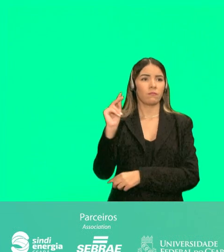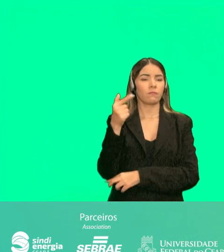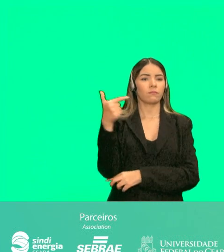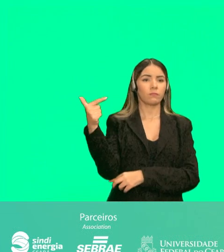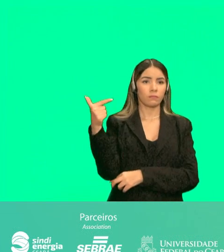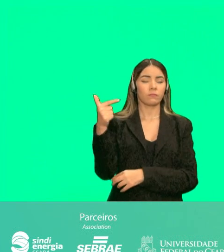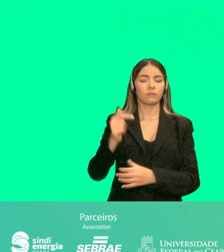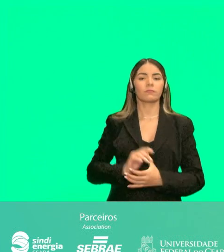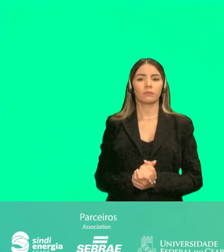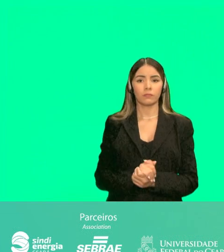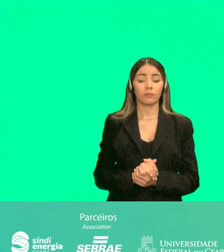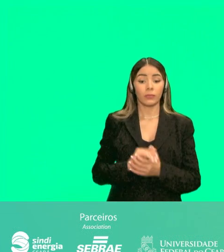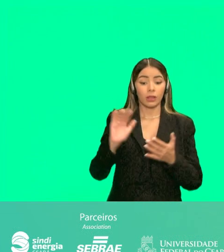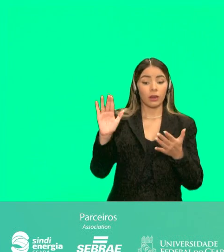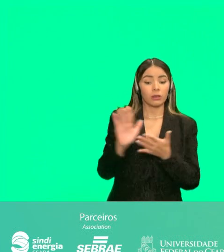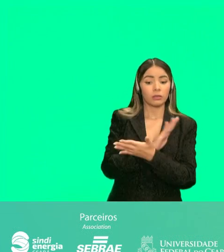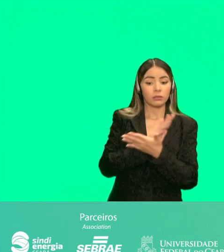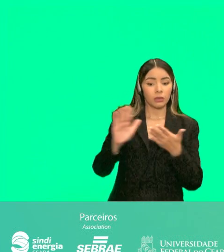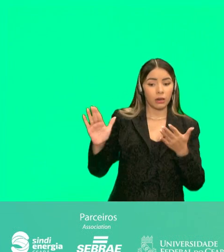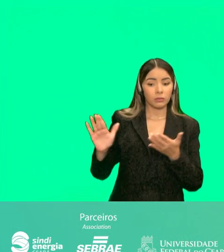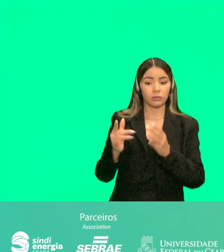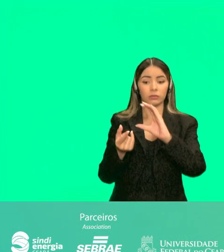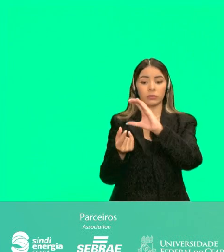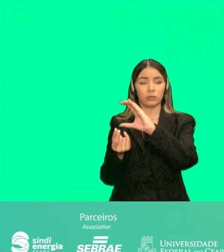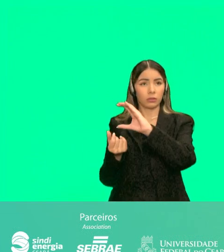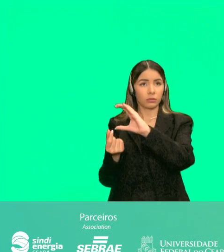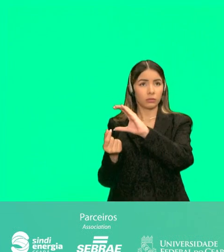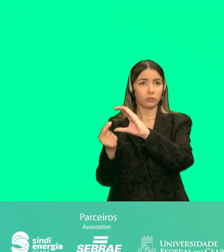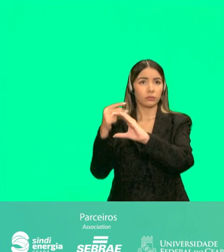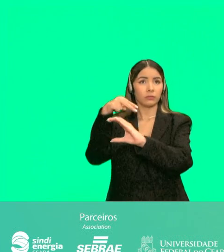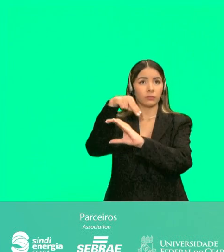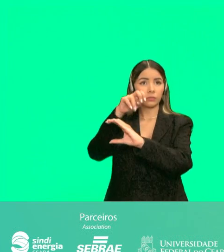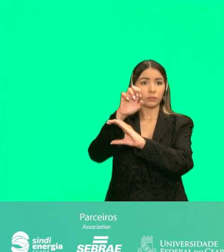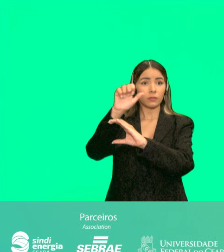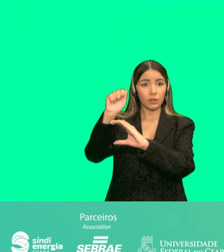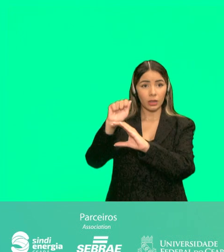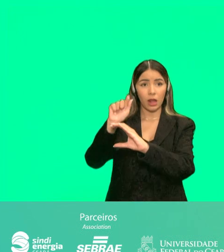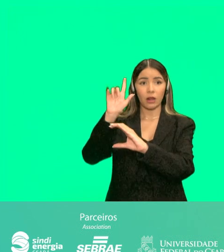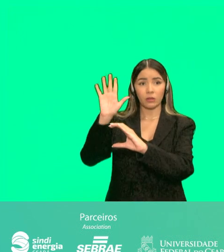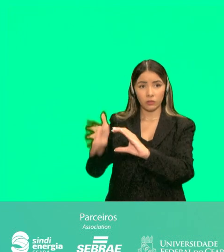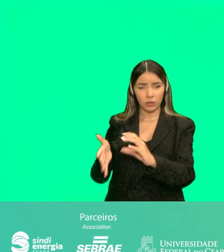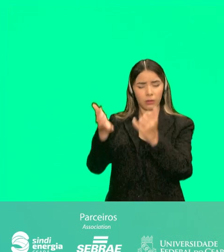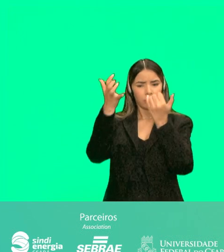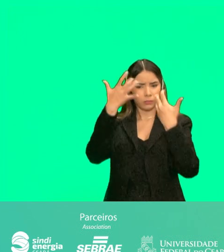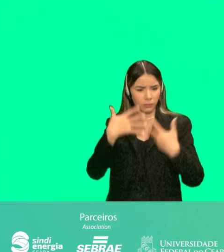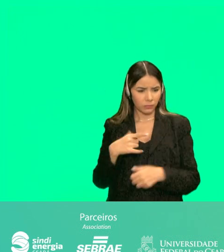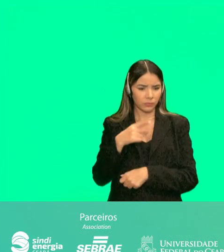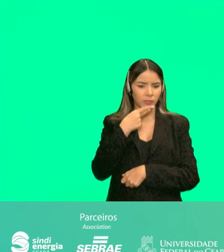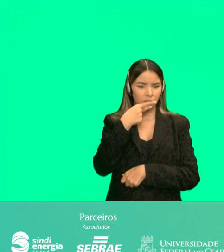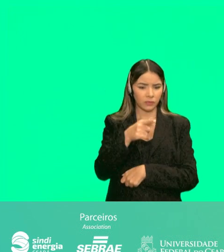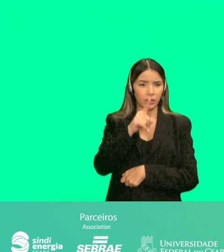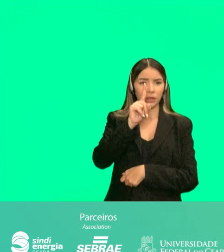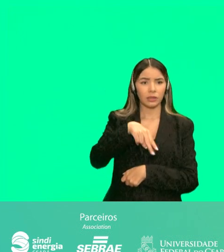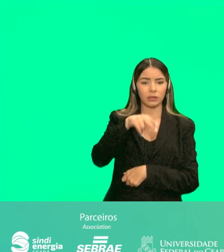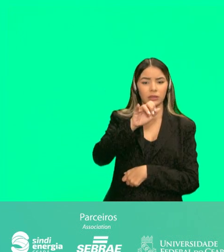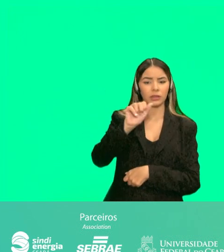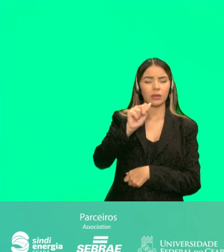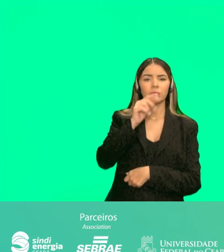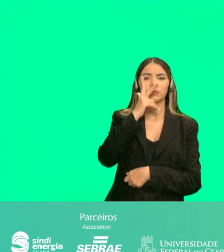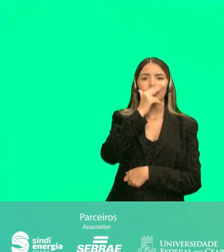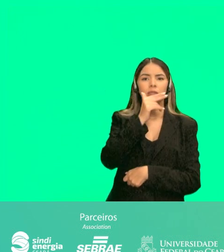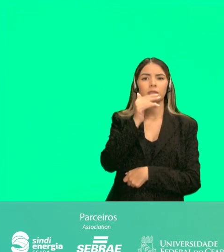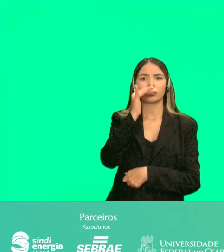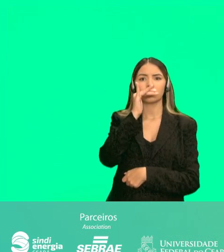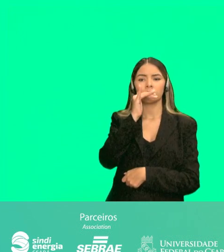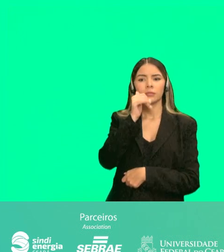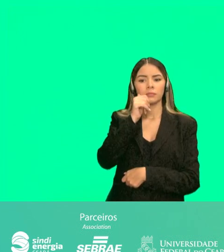of Alguns clientes NEA, da NEA já me NEA falaram is que eles deemed to be the consideram a mother NEA of como a the mãe industrial dos gases gases.